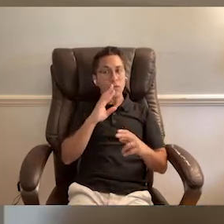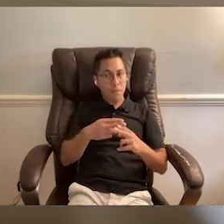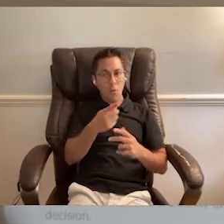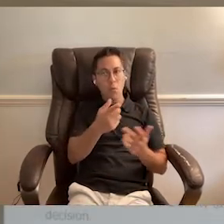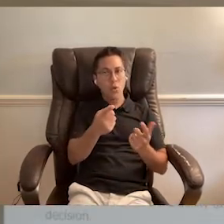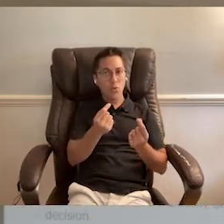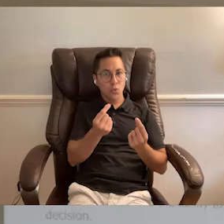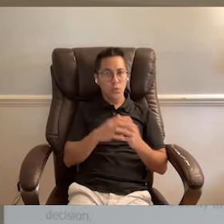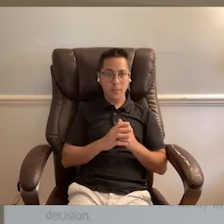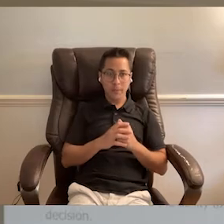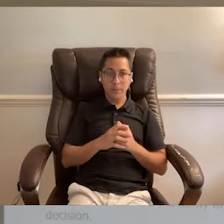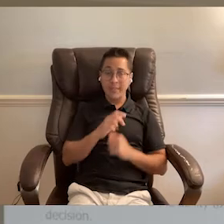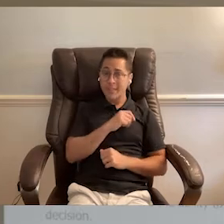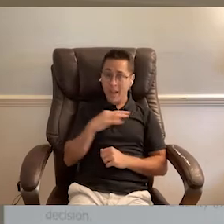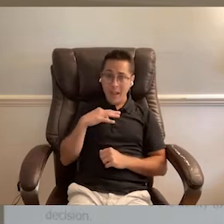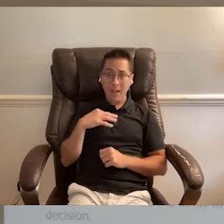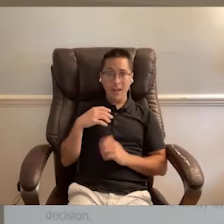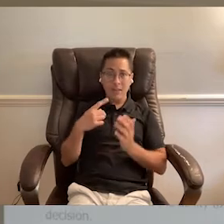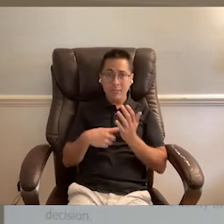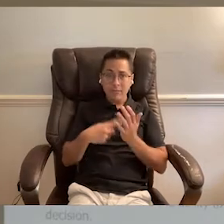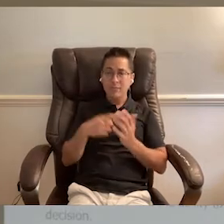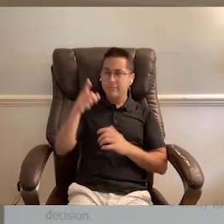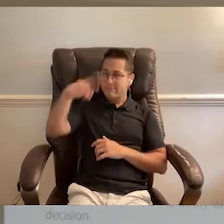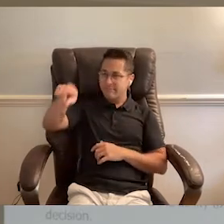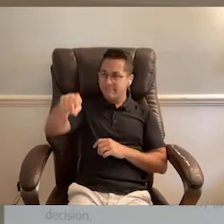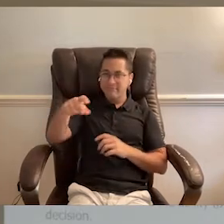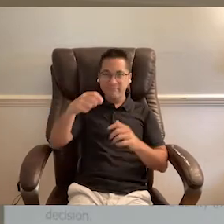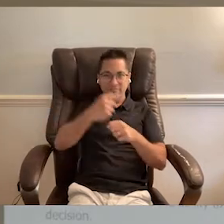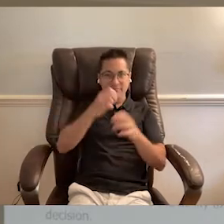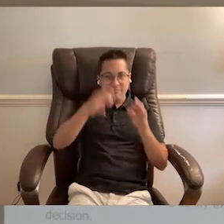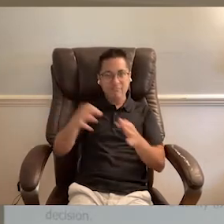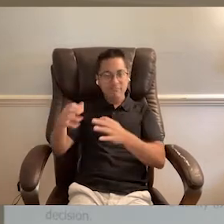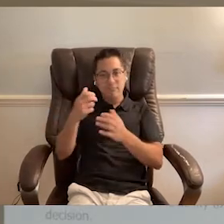sometimes feel like they must make decisions based on resources, cost, and availability.